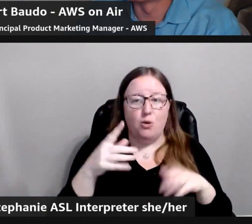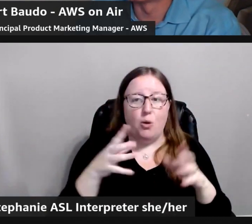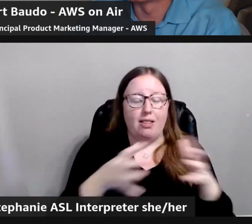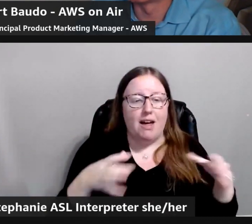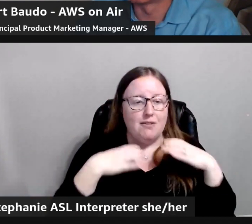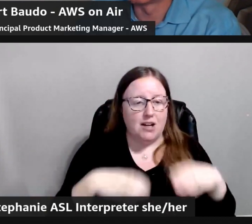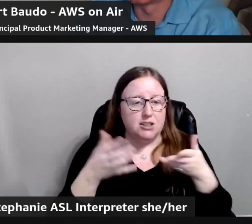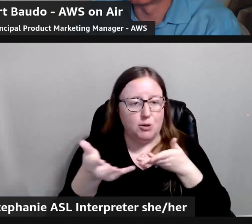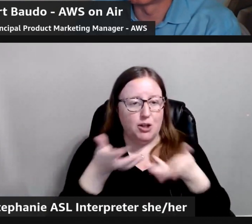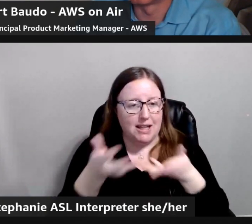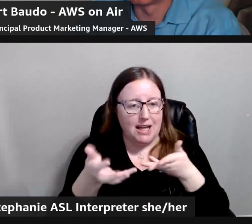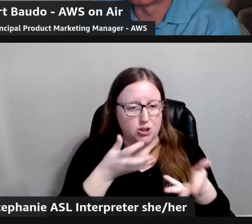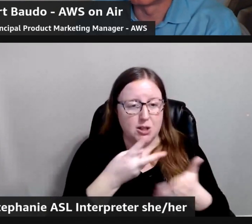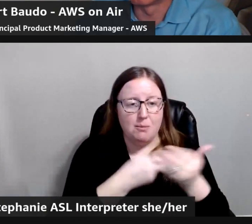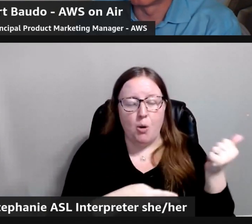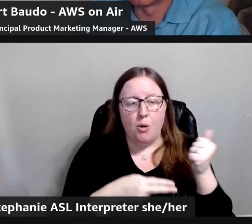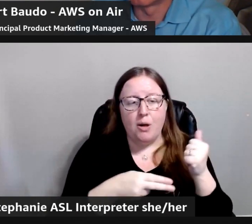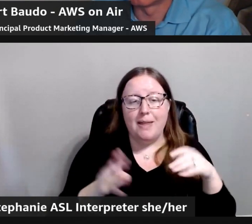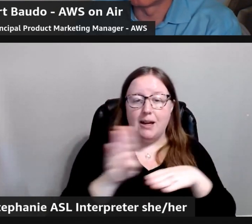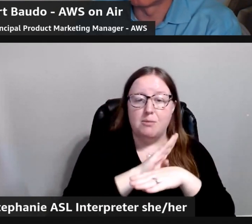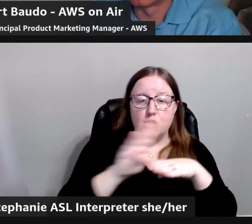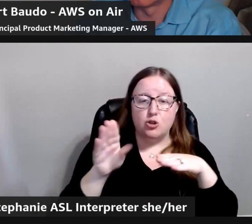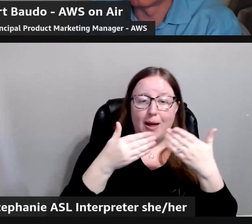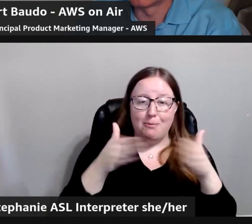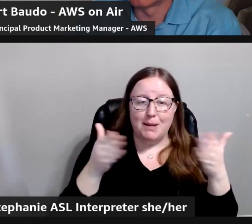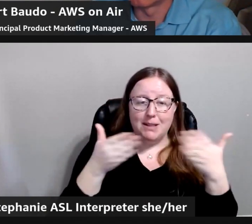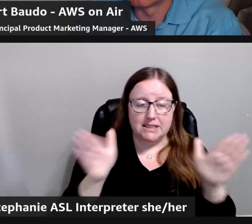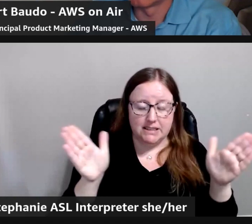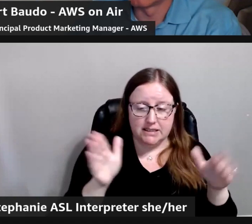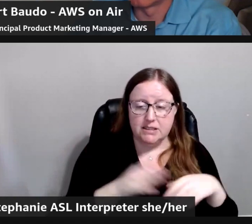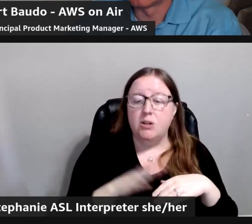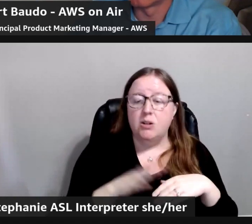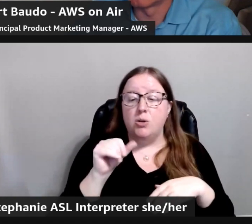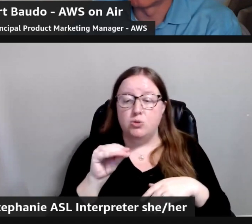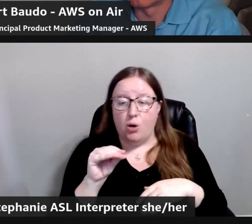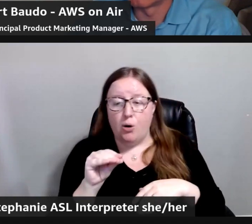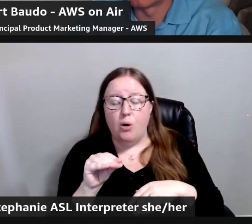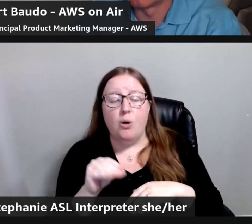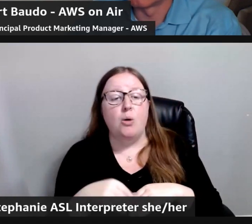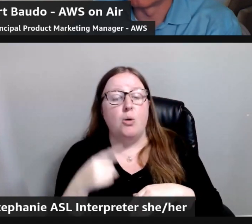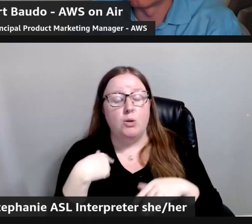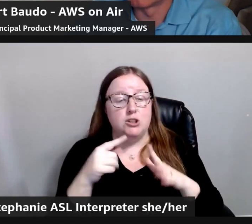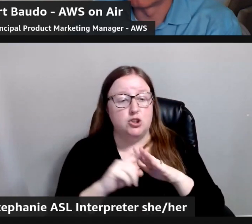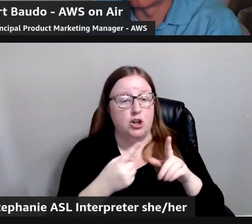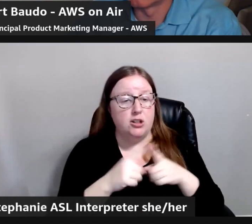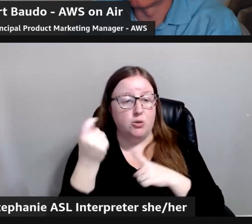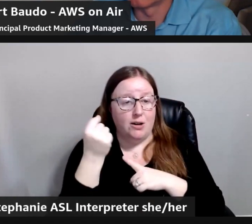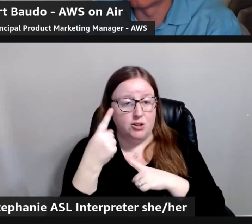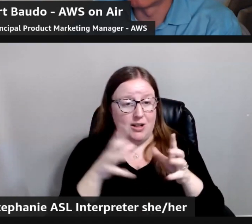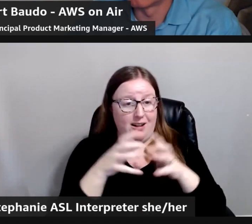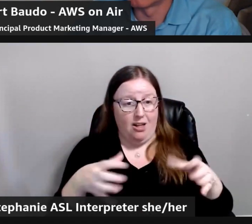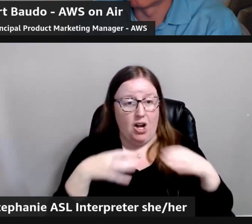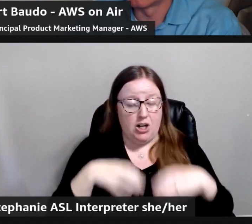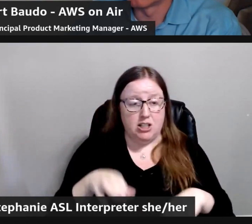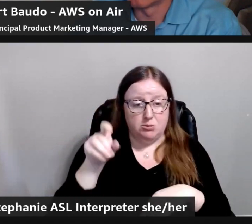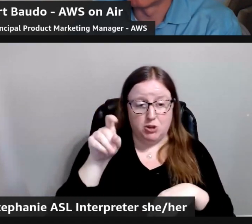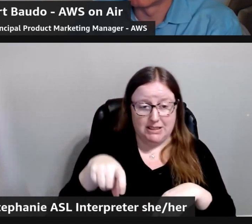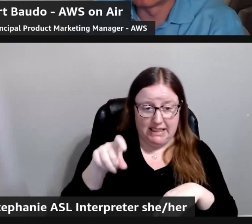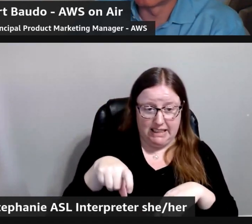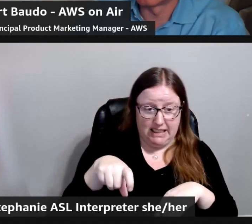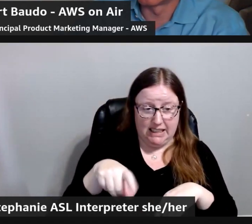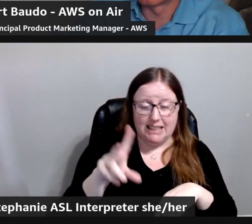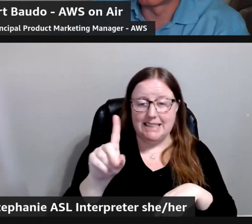engagements in, as you said, both the commercial and the public sector space. And so we're beginning to understand that a lot of our customers need